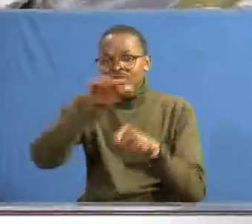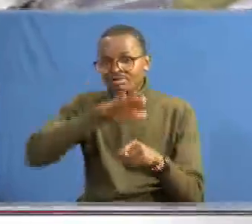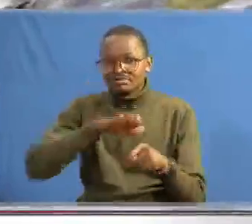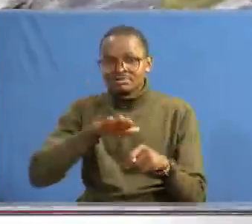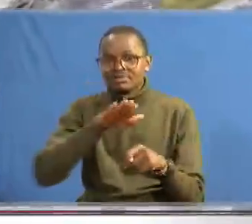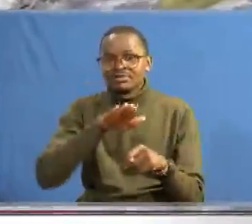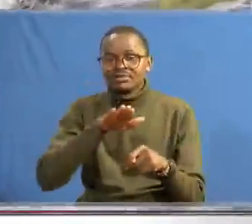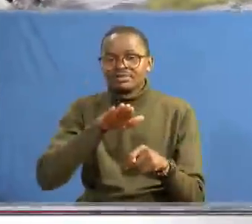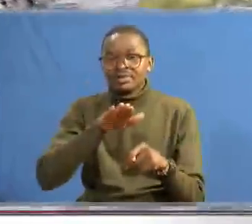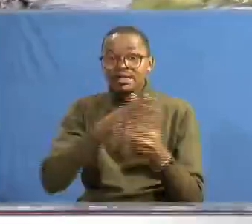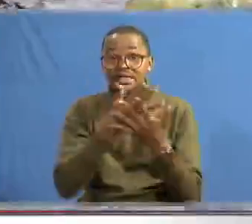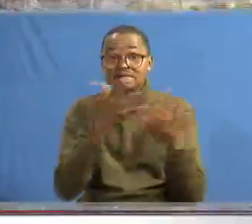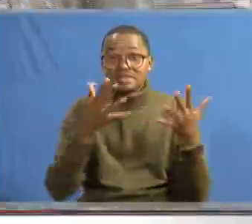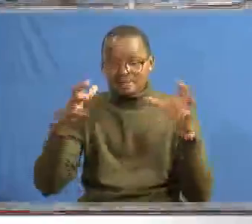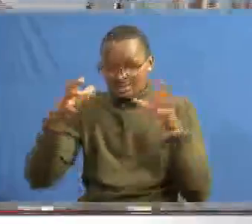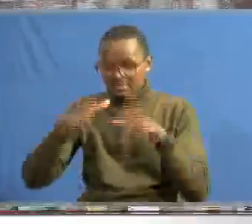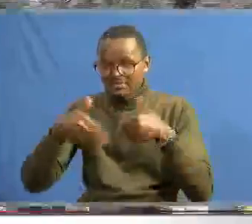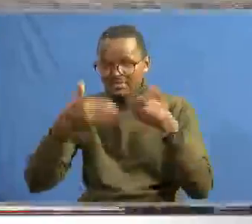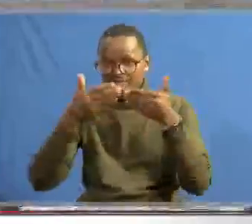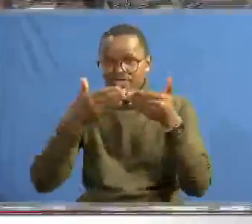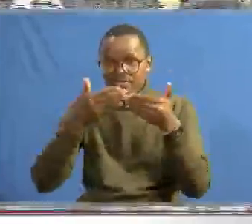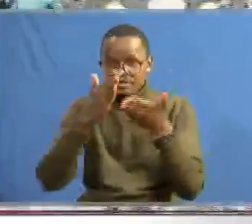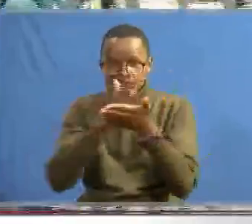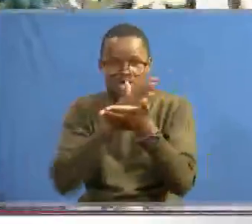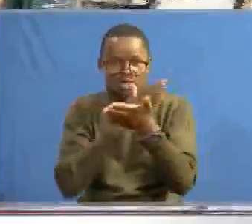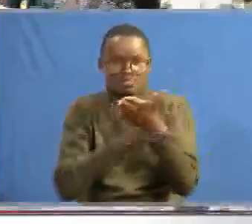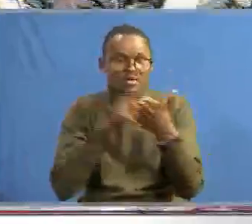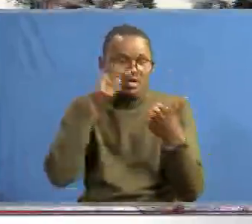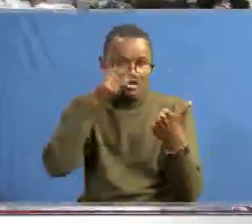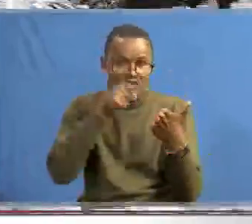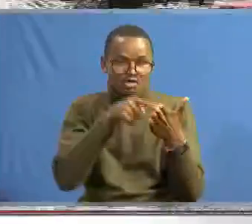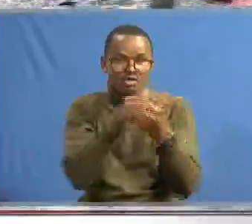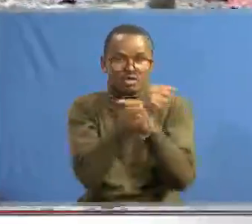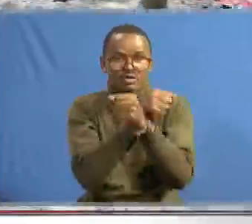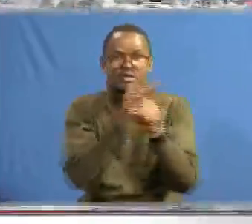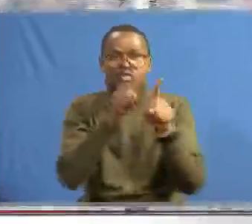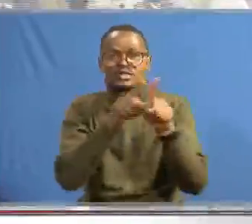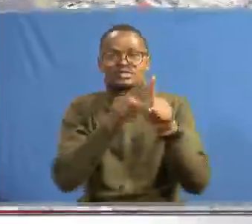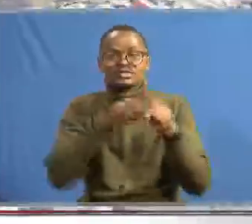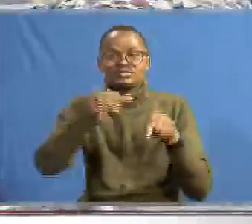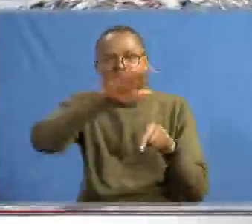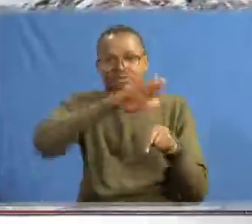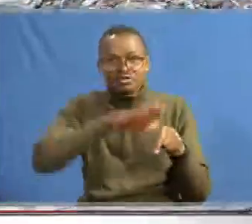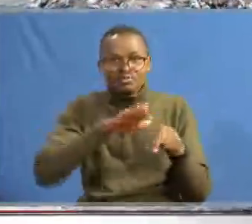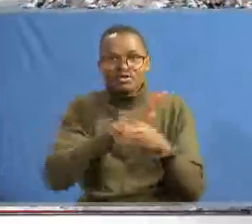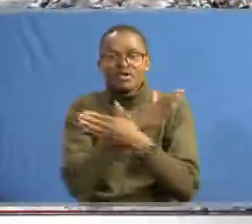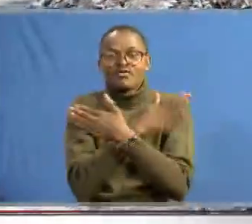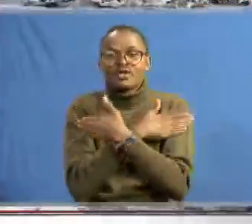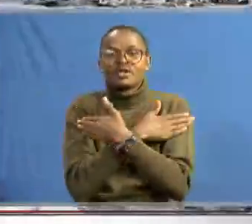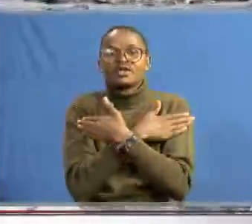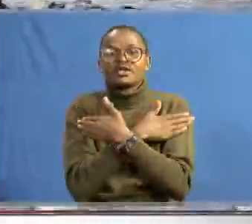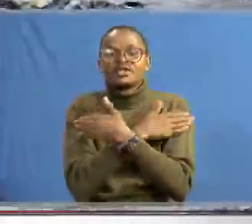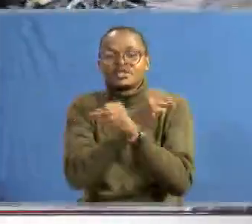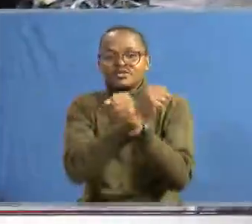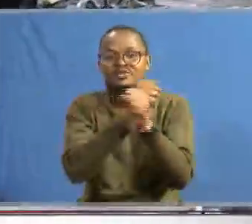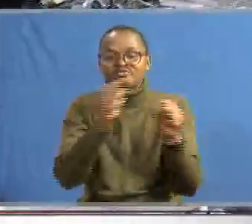environment. Some companies were issued with improvement notice on safety and environmental friendly safety.